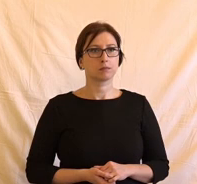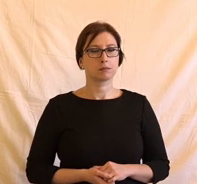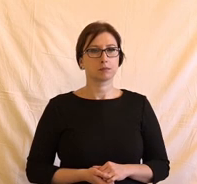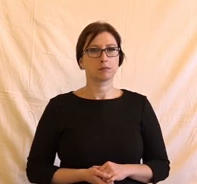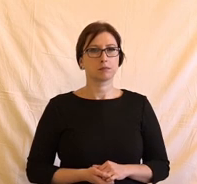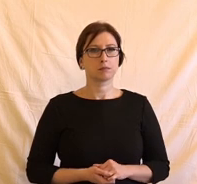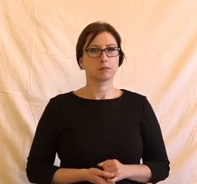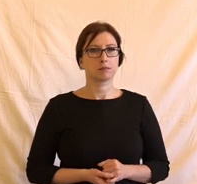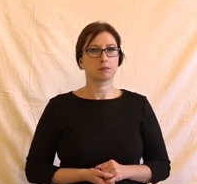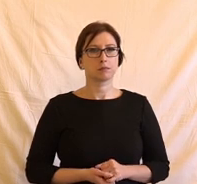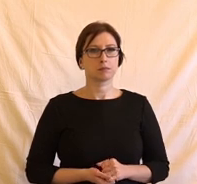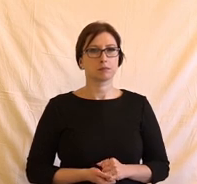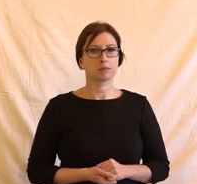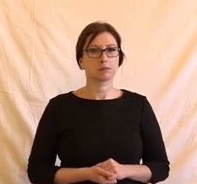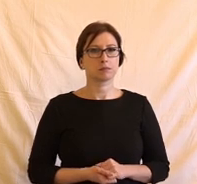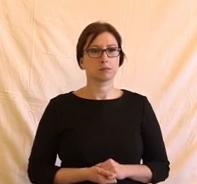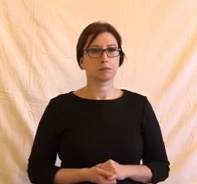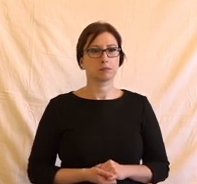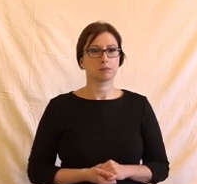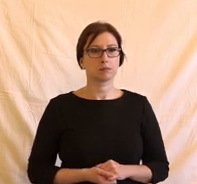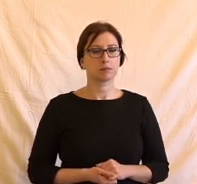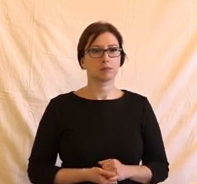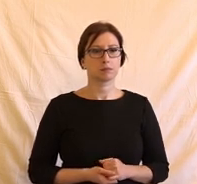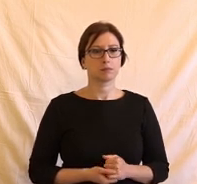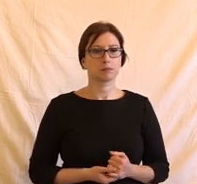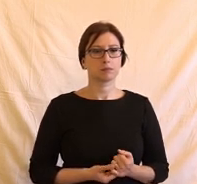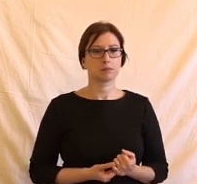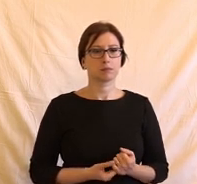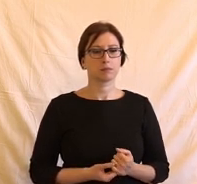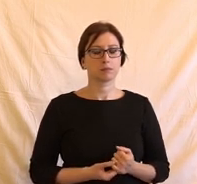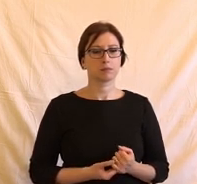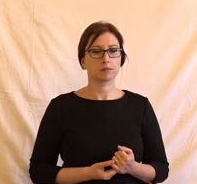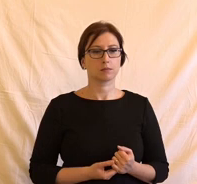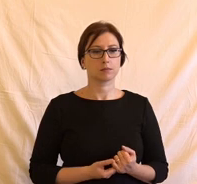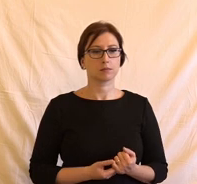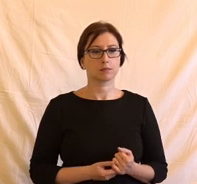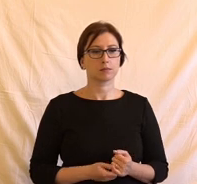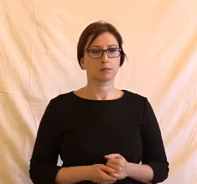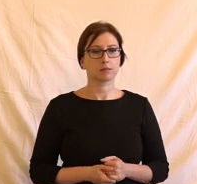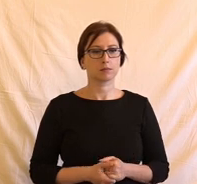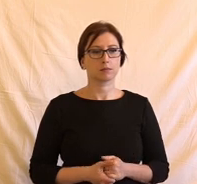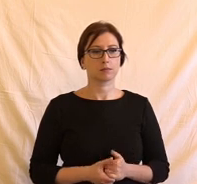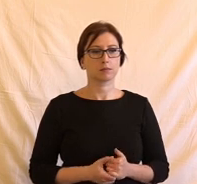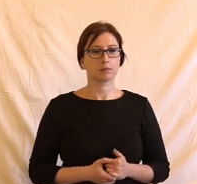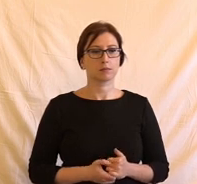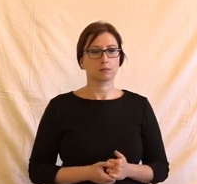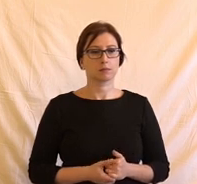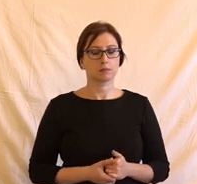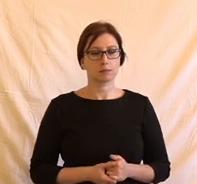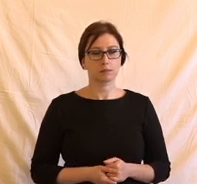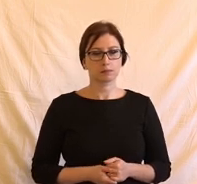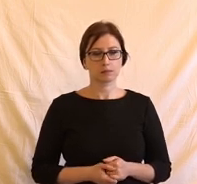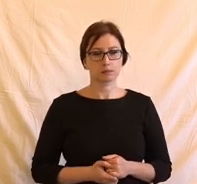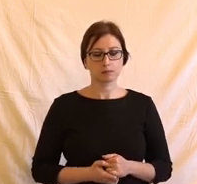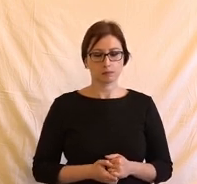can interact with them. And from the standpoint of EFN, one of the most important things is